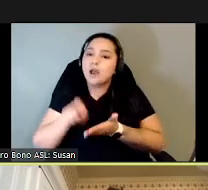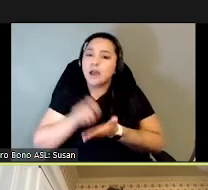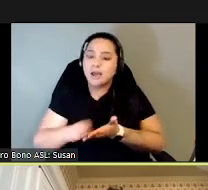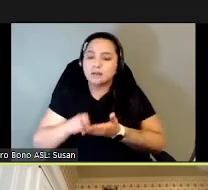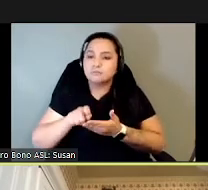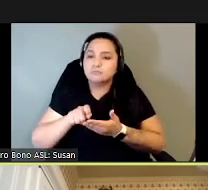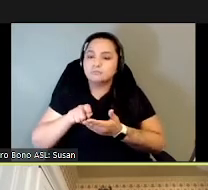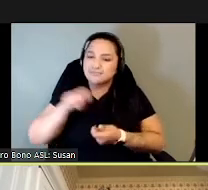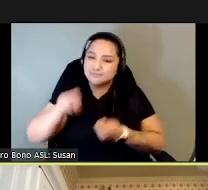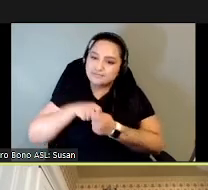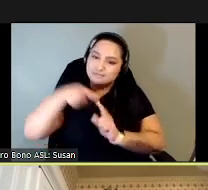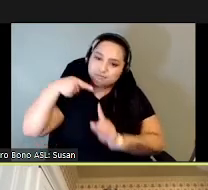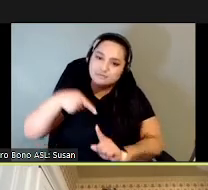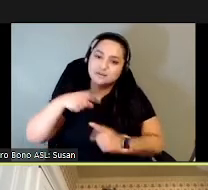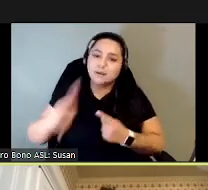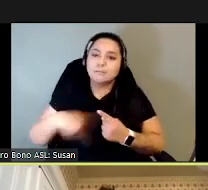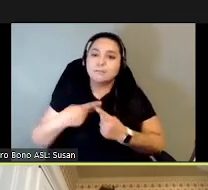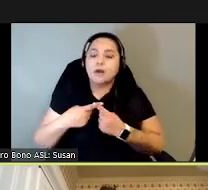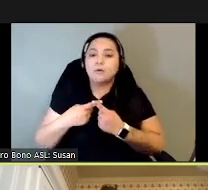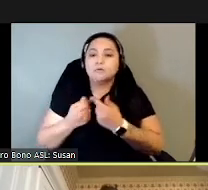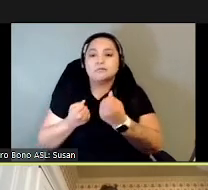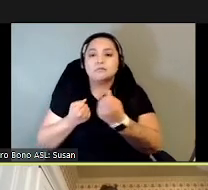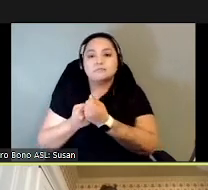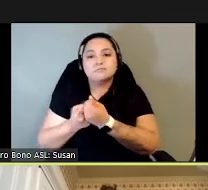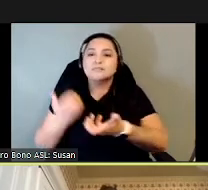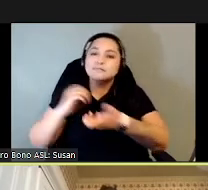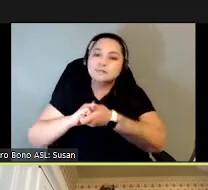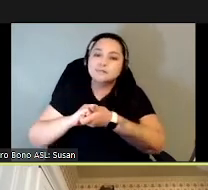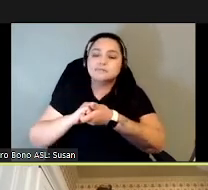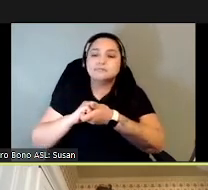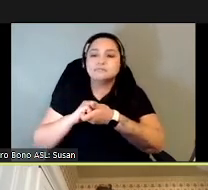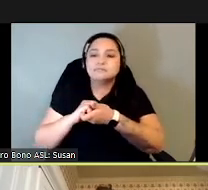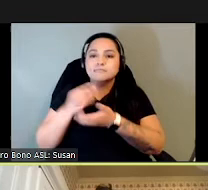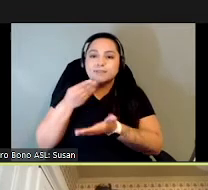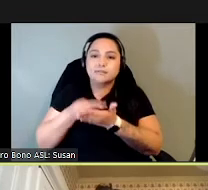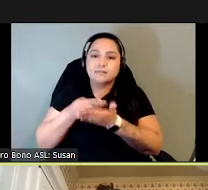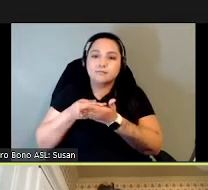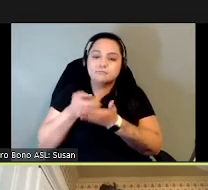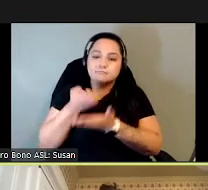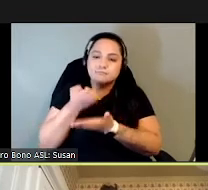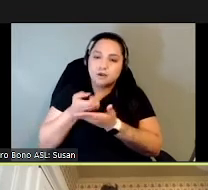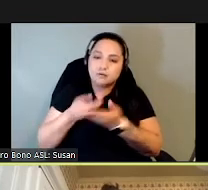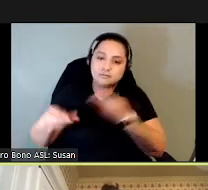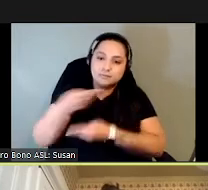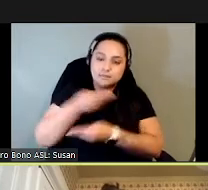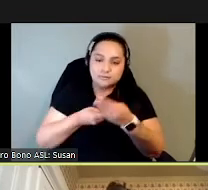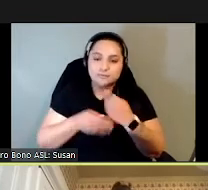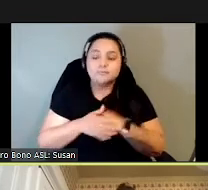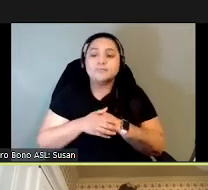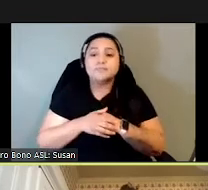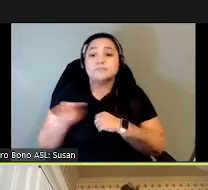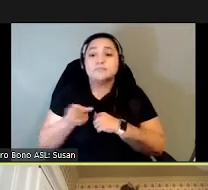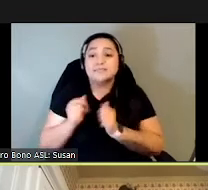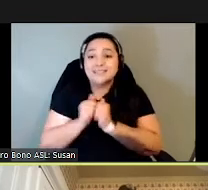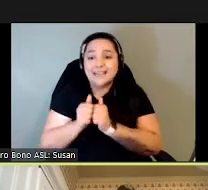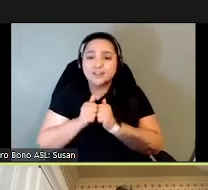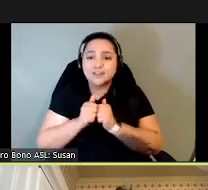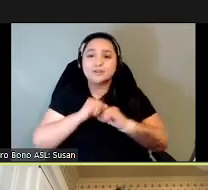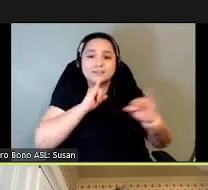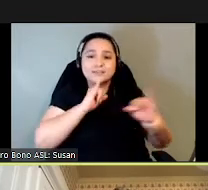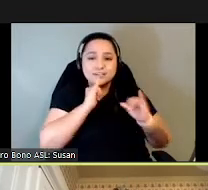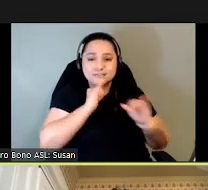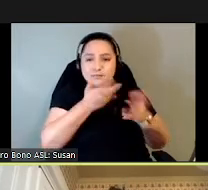economy and how artists were innovating within this space. So together they interviewed over 100 artists and culture